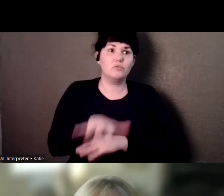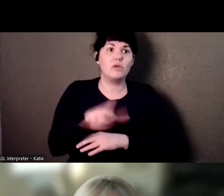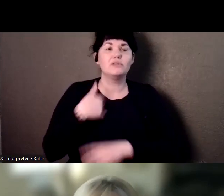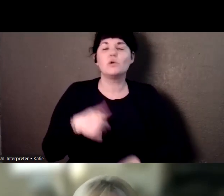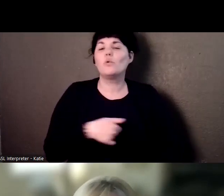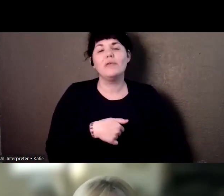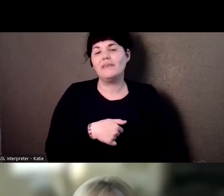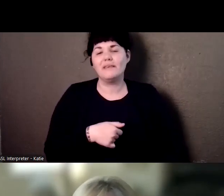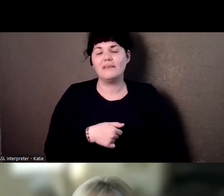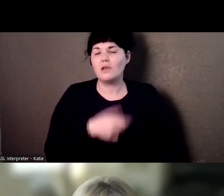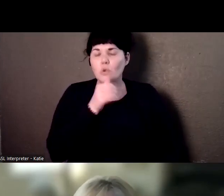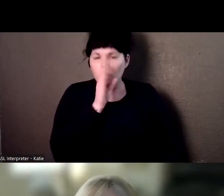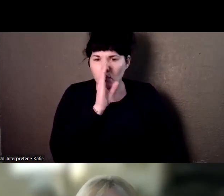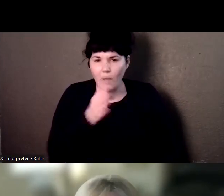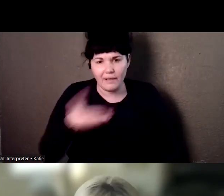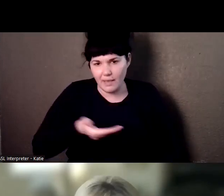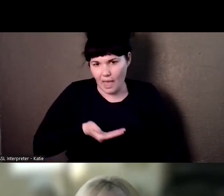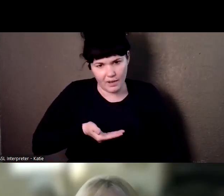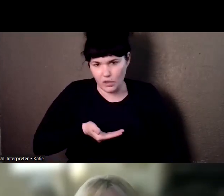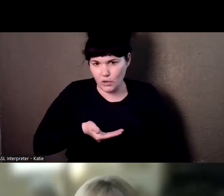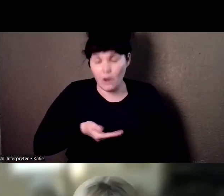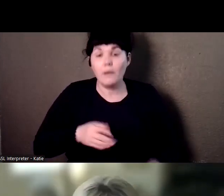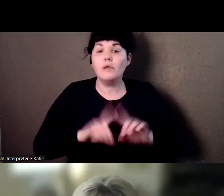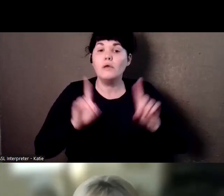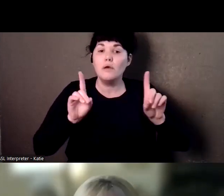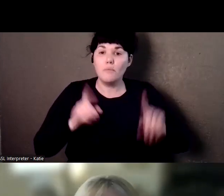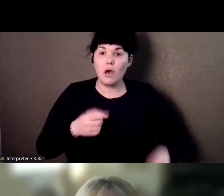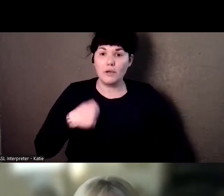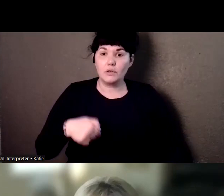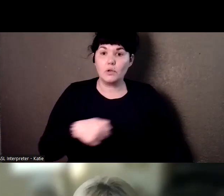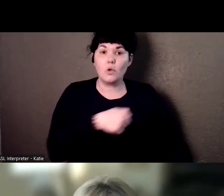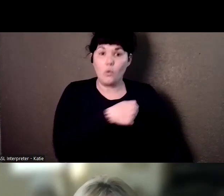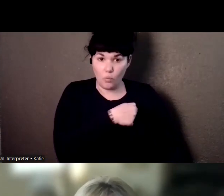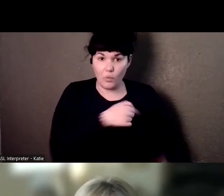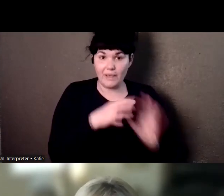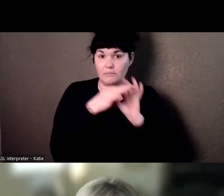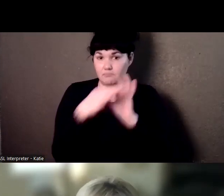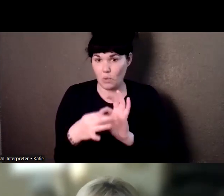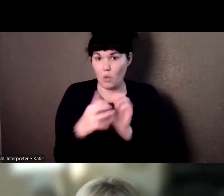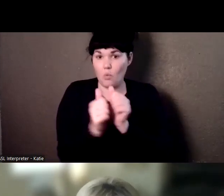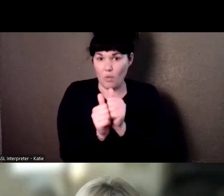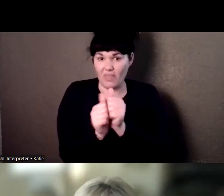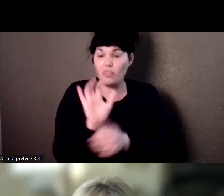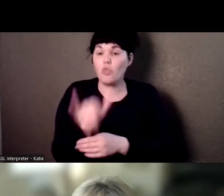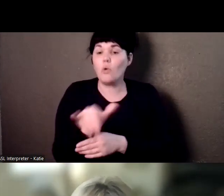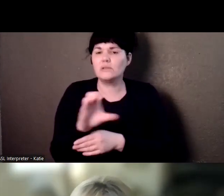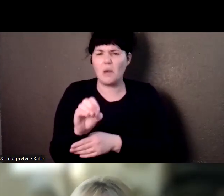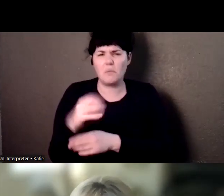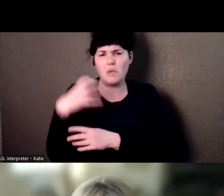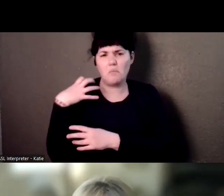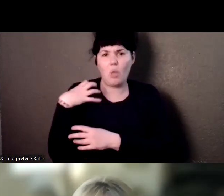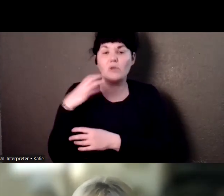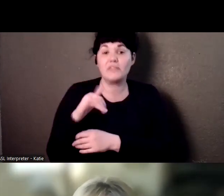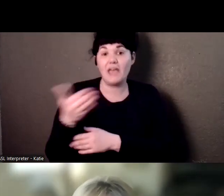hire, we convene the employers that do. And so that is my role here today, is to talk